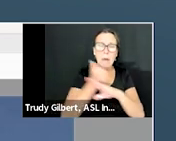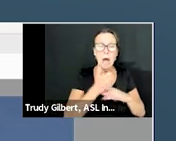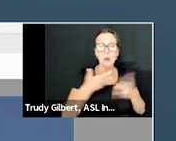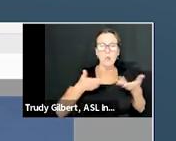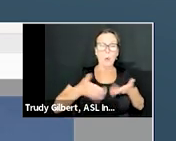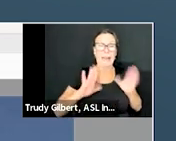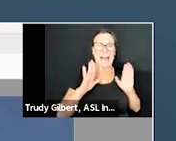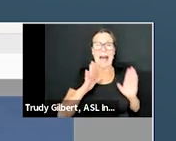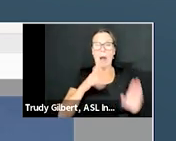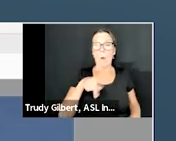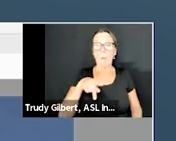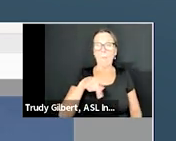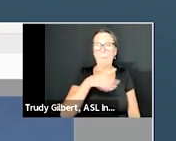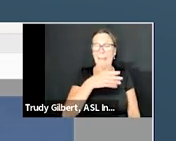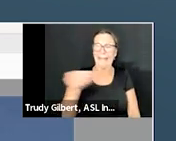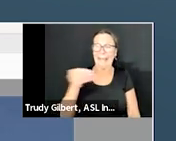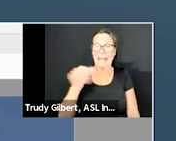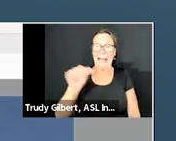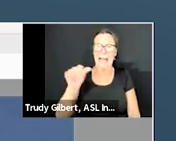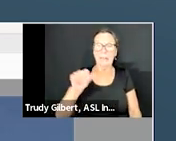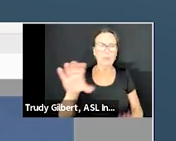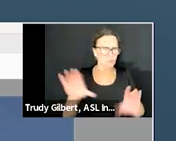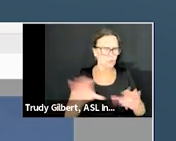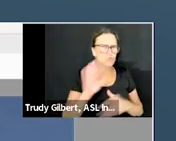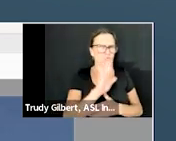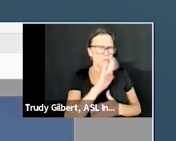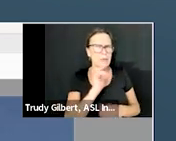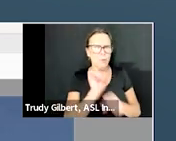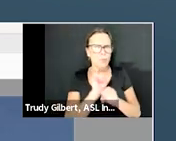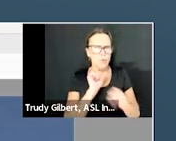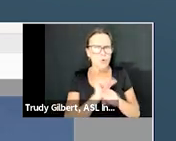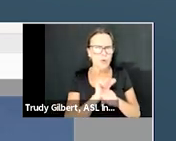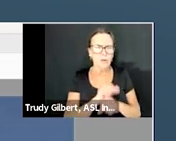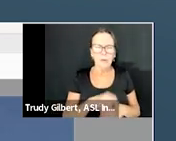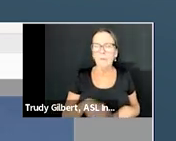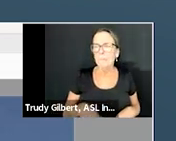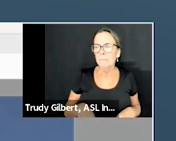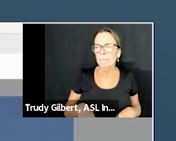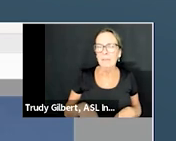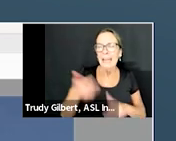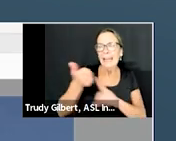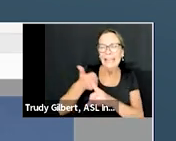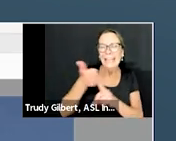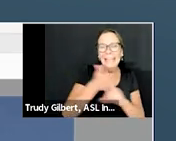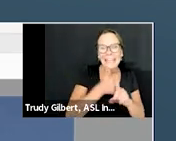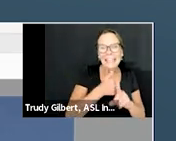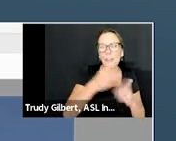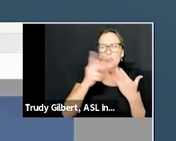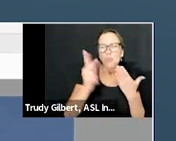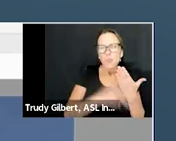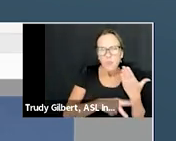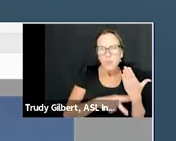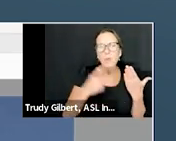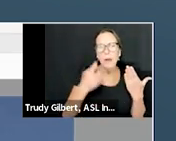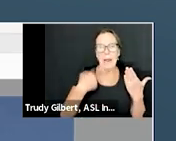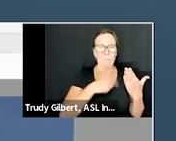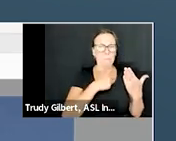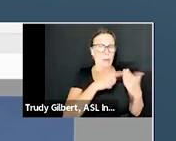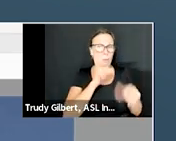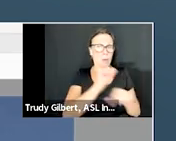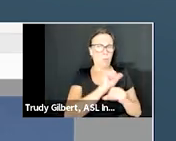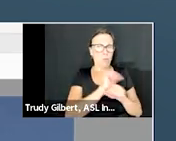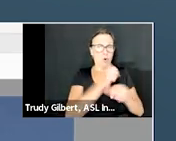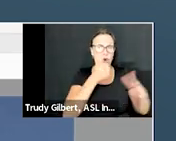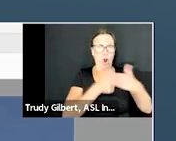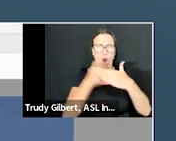do the work that they do. And each of the individual programs that we work under sort of has